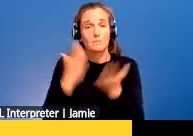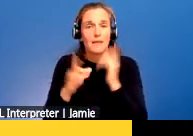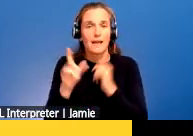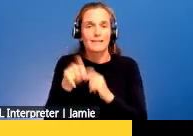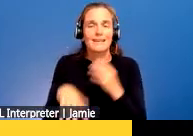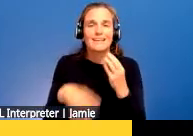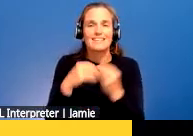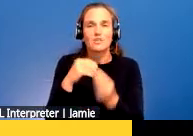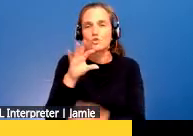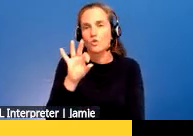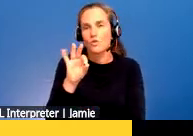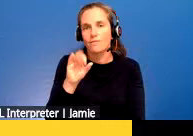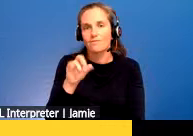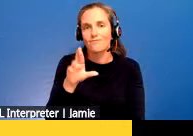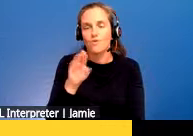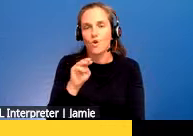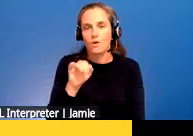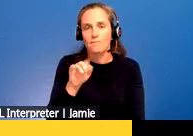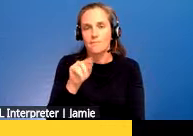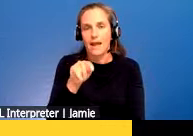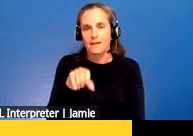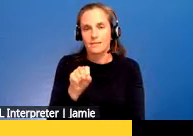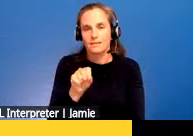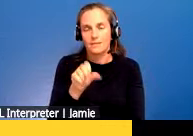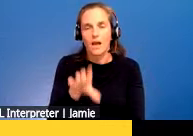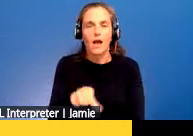formats beyond just an accessible